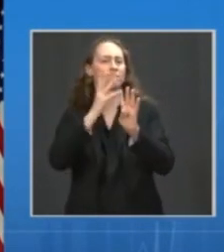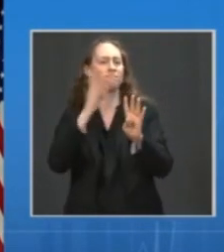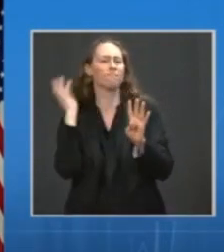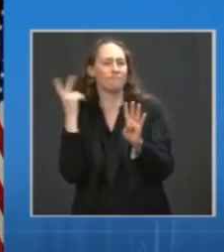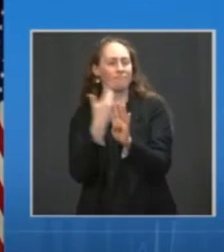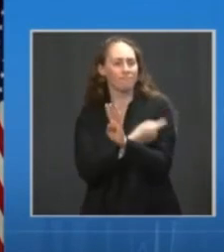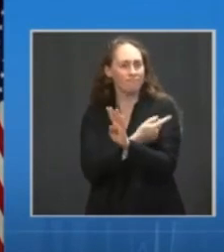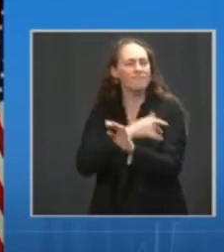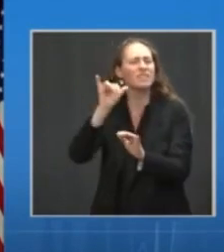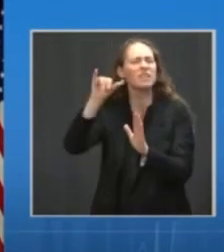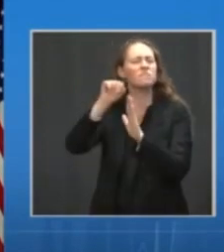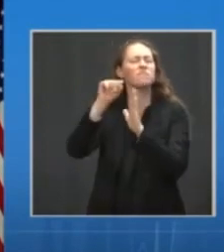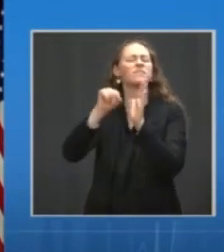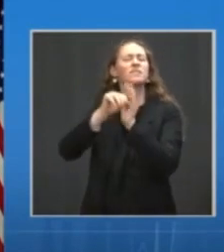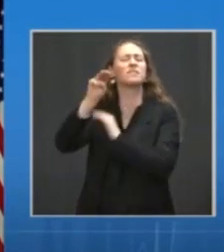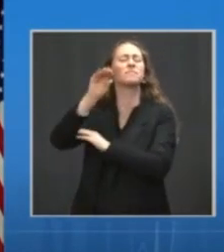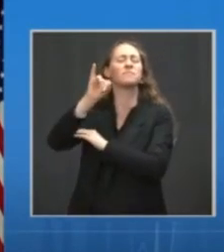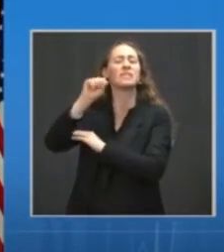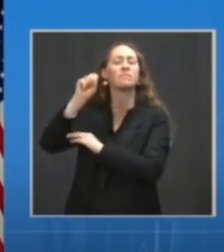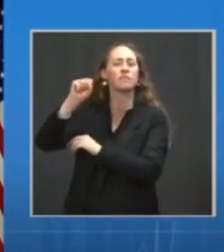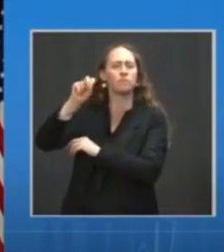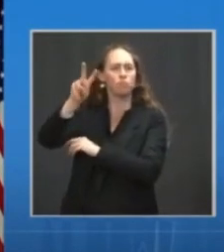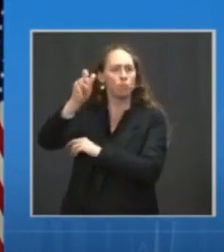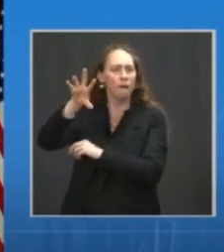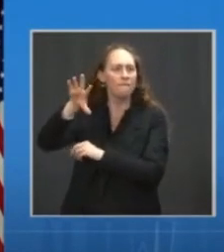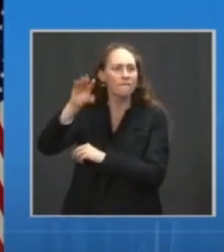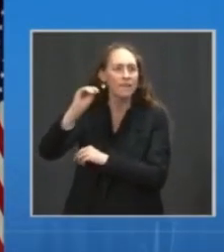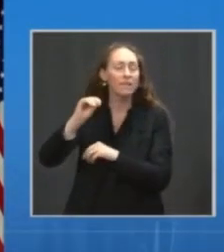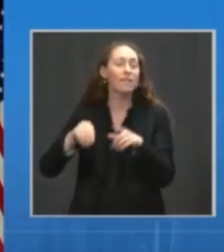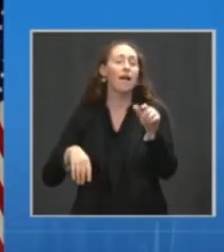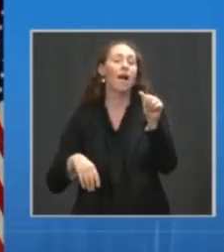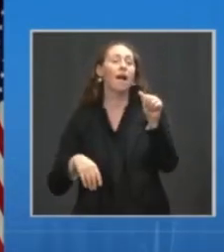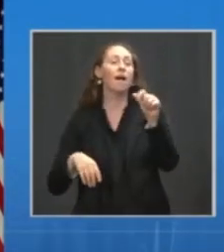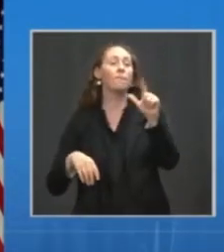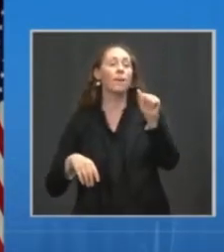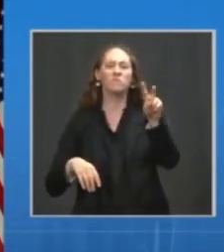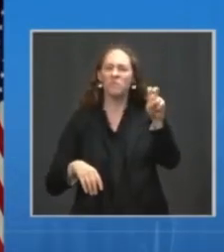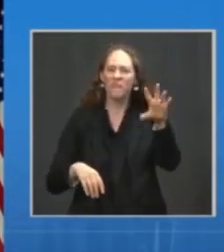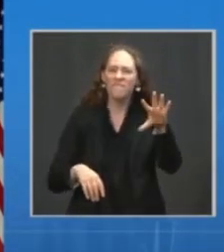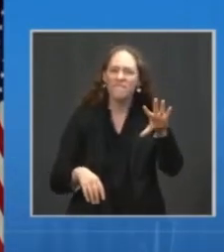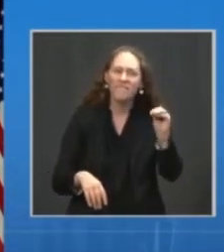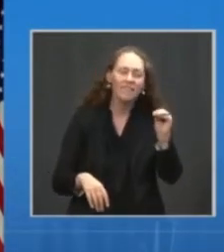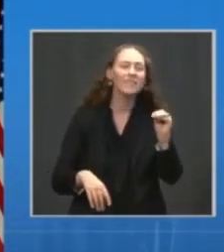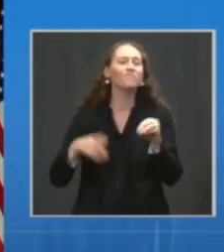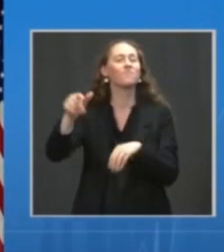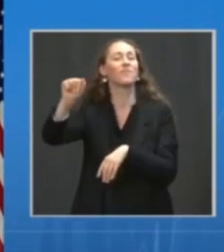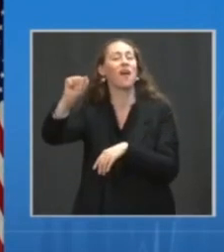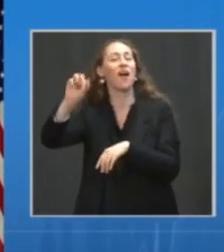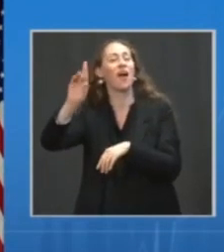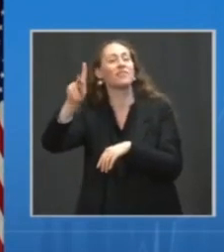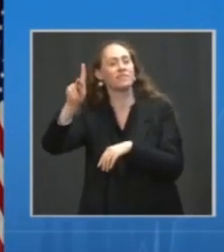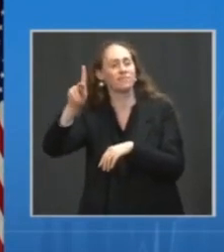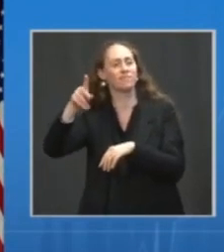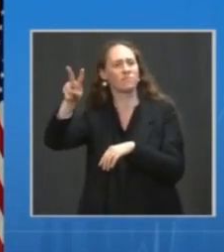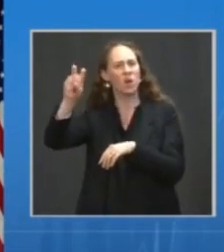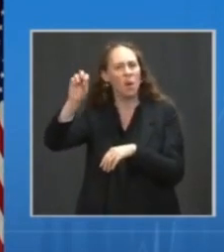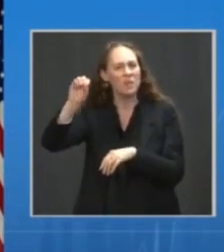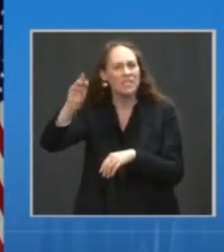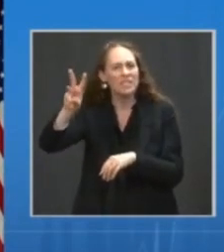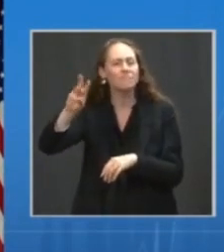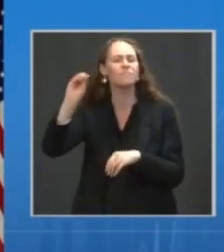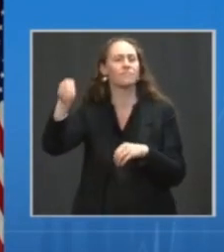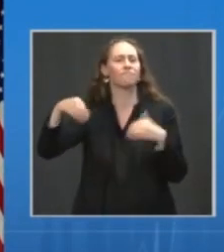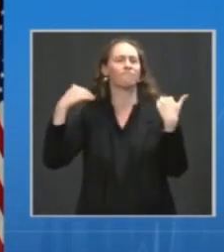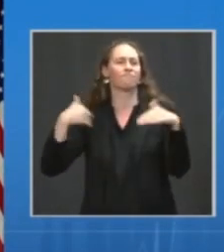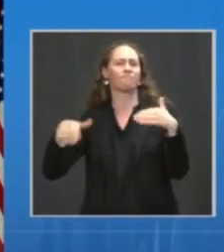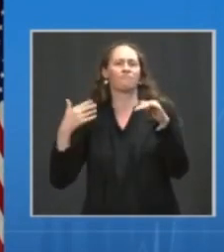250%. Yeah, guys, it's weird. Like the military has had vaccine requirements for decades and decades. How is it all of a sudden illegal to